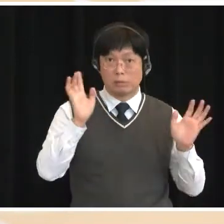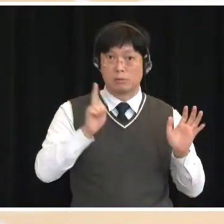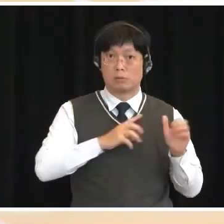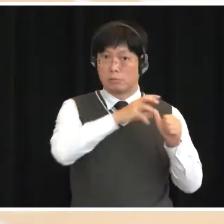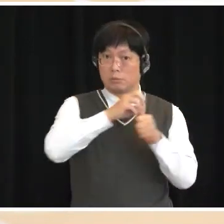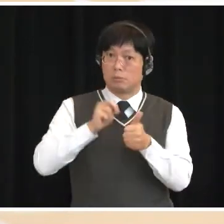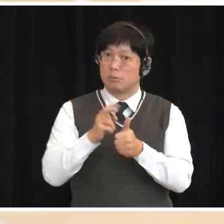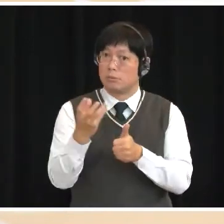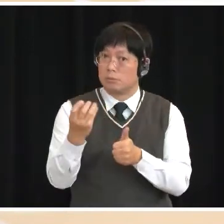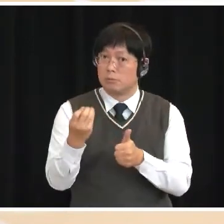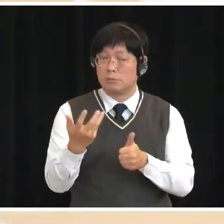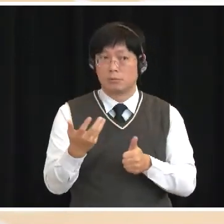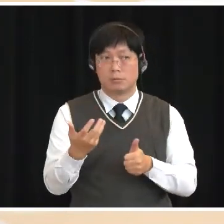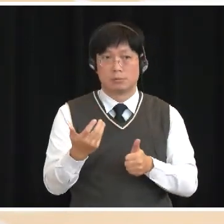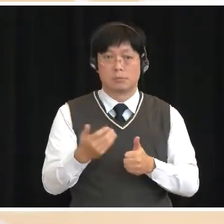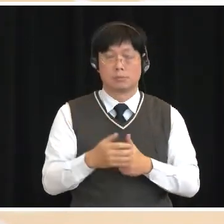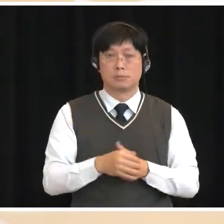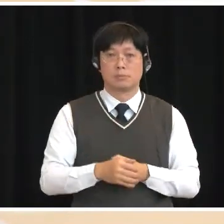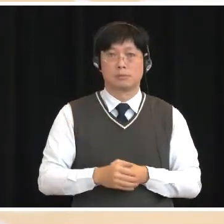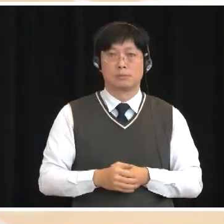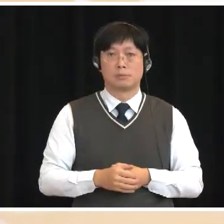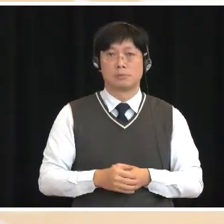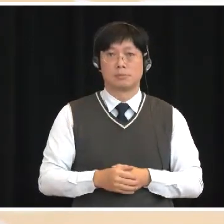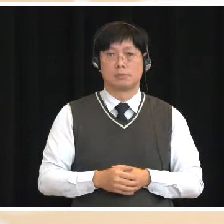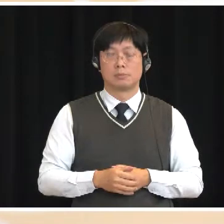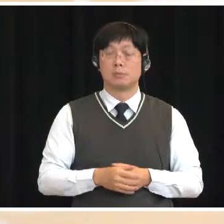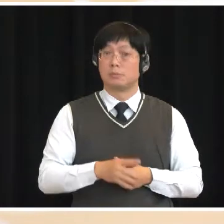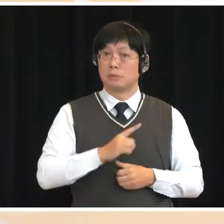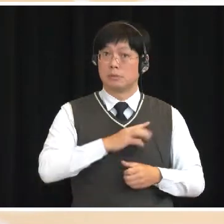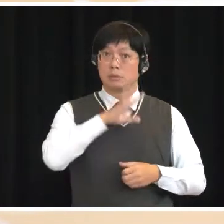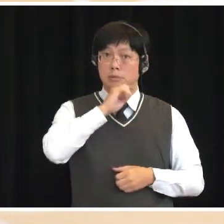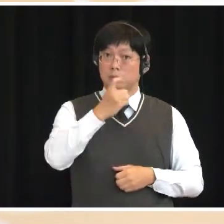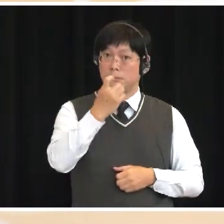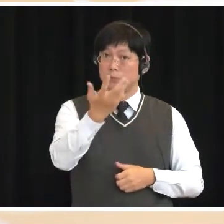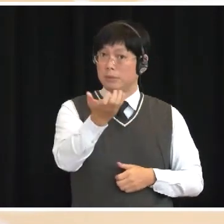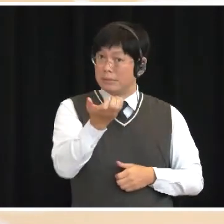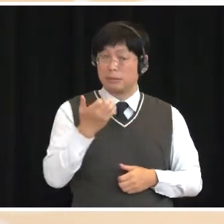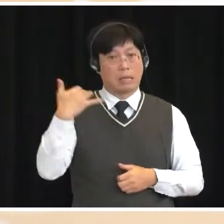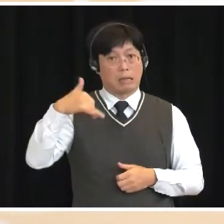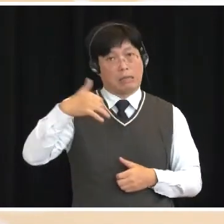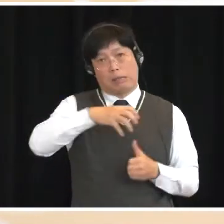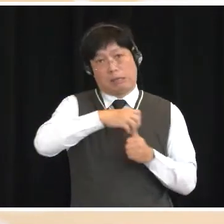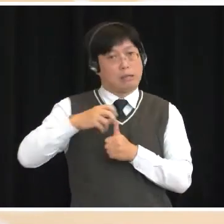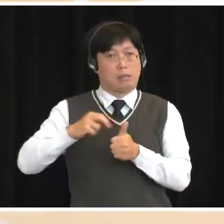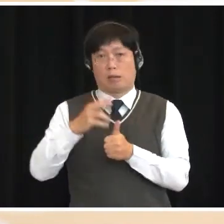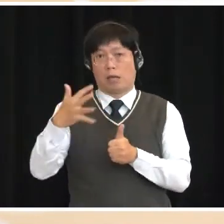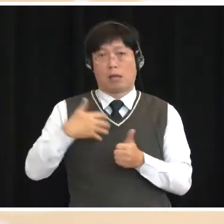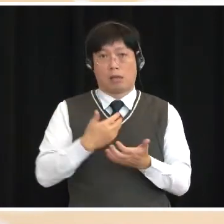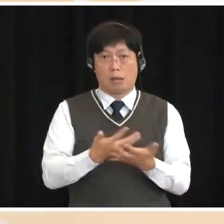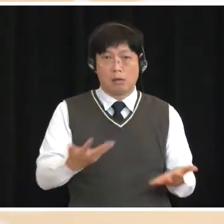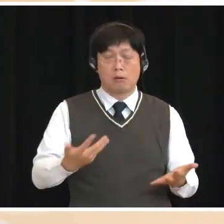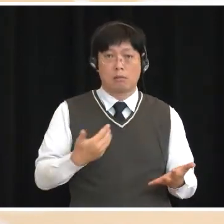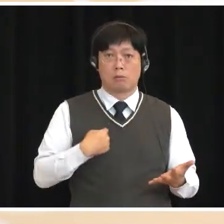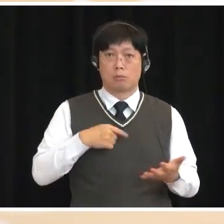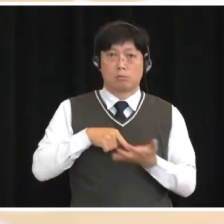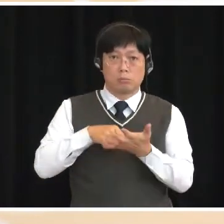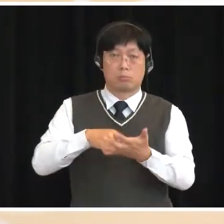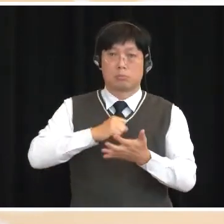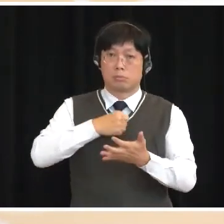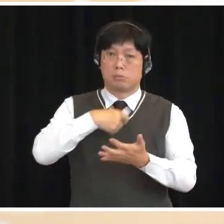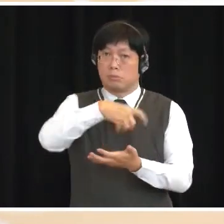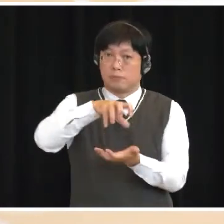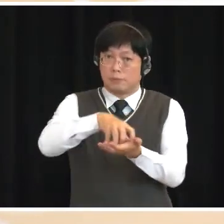citizenship of Taiwan before the age of 18? The second question is about an information that